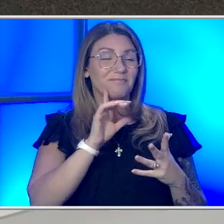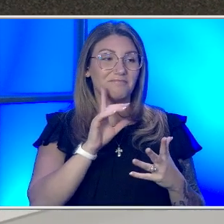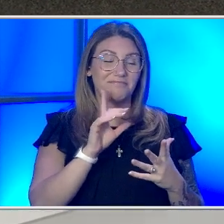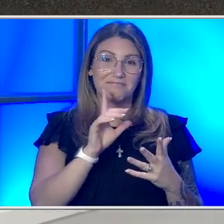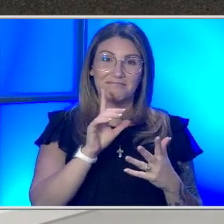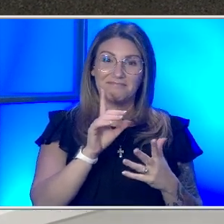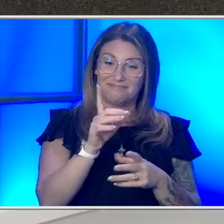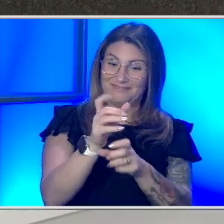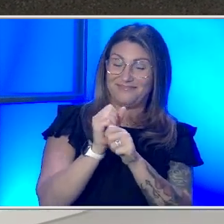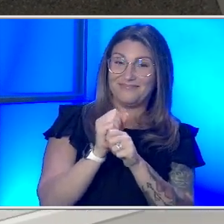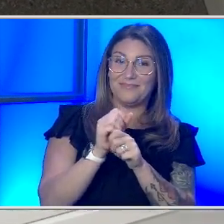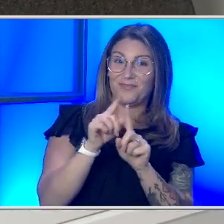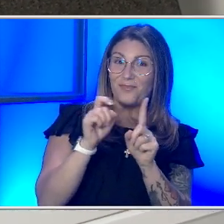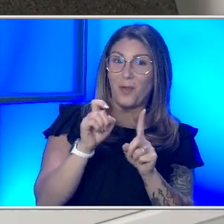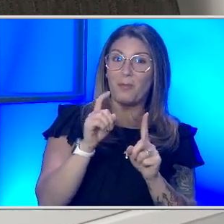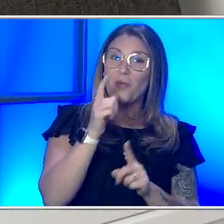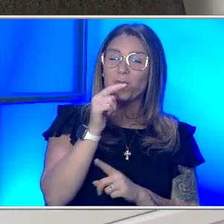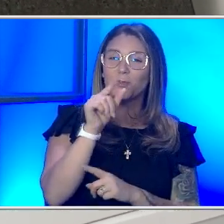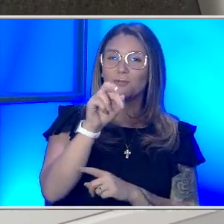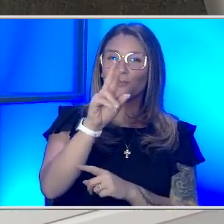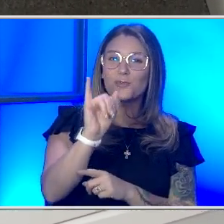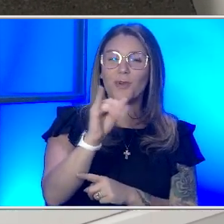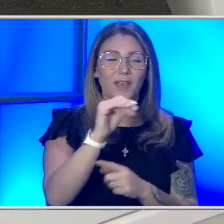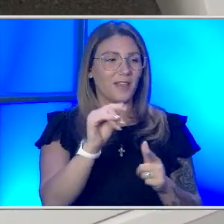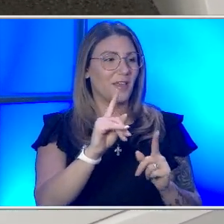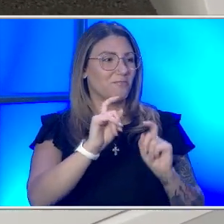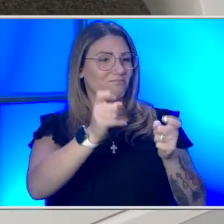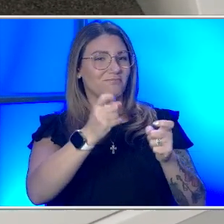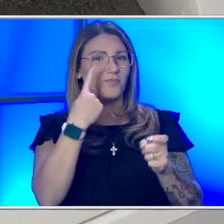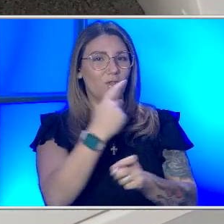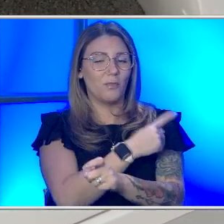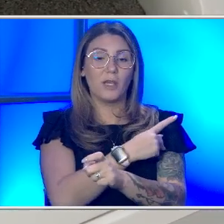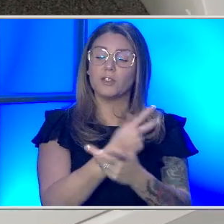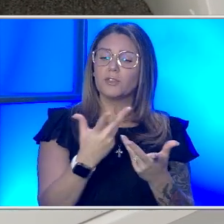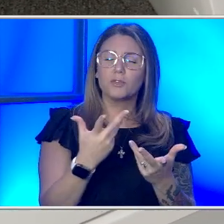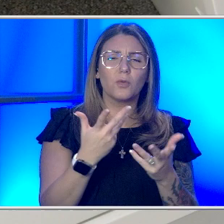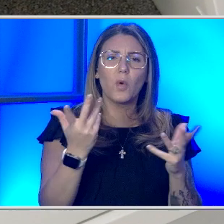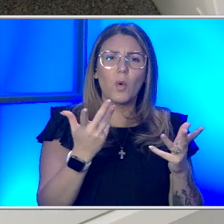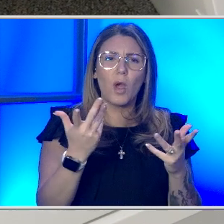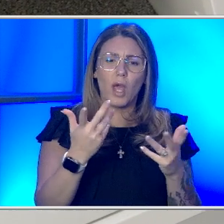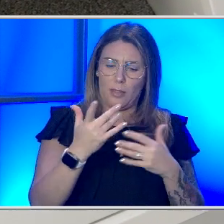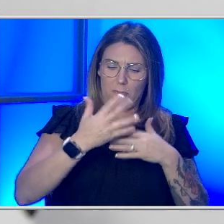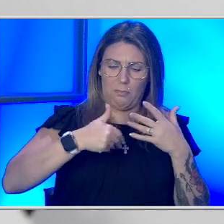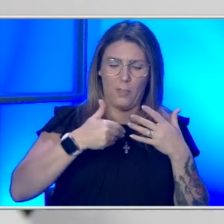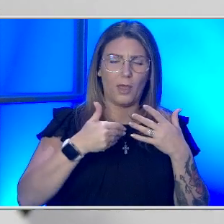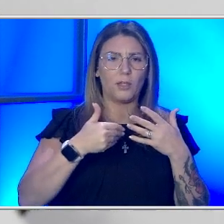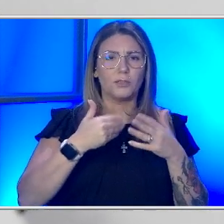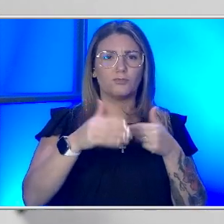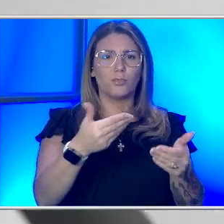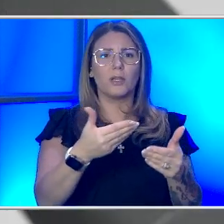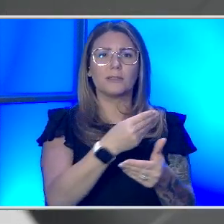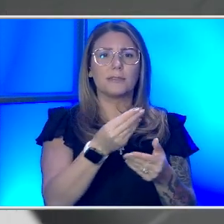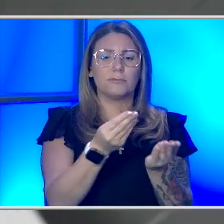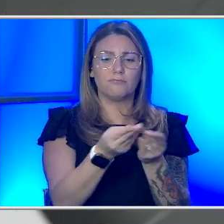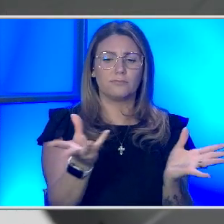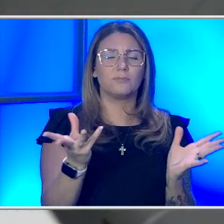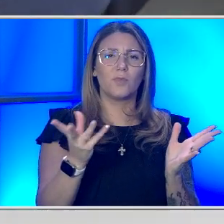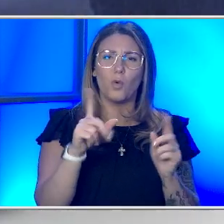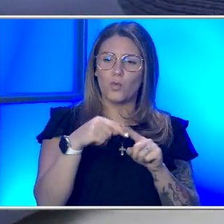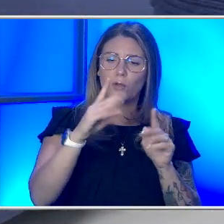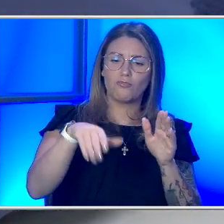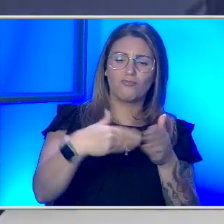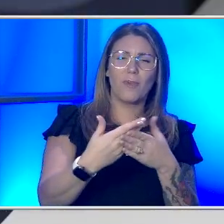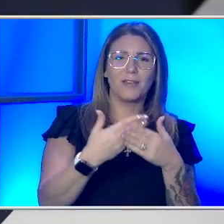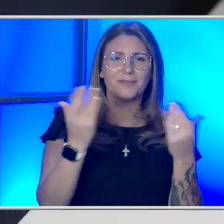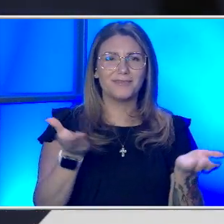patients. So, Tori, I'm going to let you take it from there. Walk us through how blood is processed and then distributed once it arrives to you guys. Sure. Yeah, absolutely.